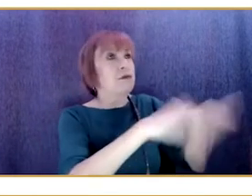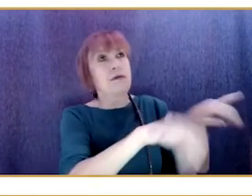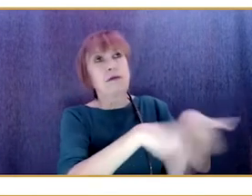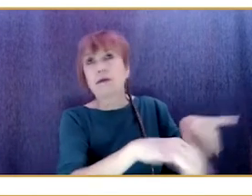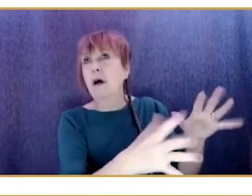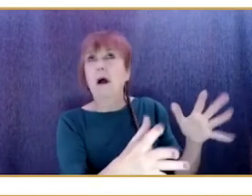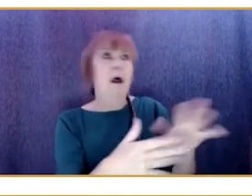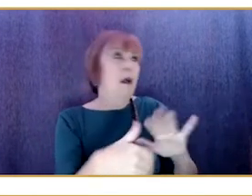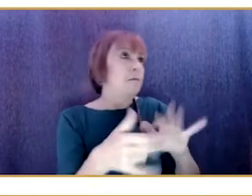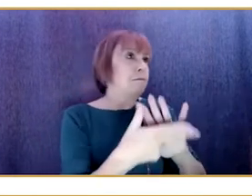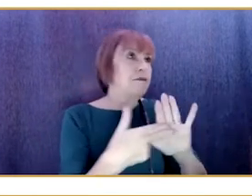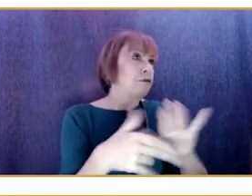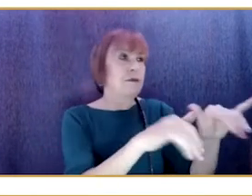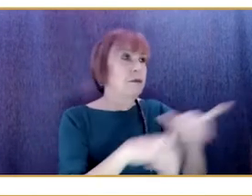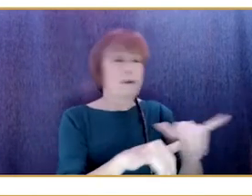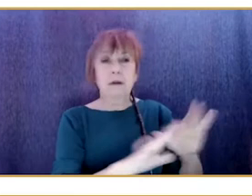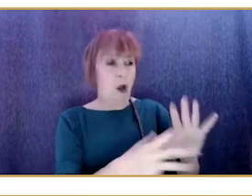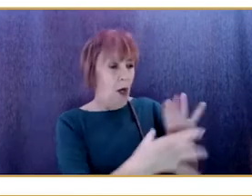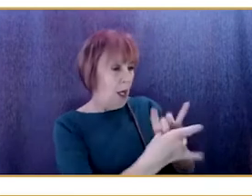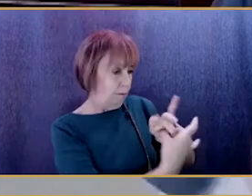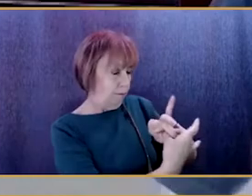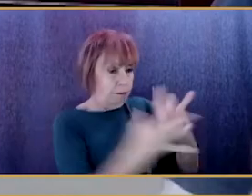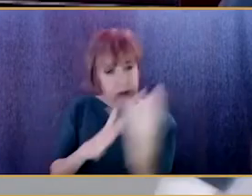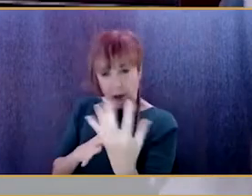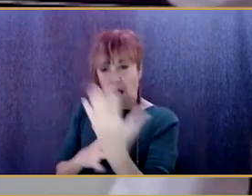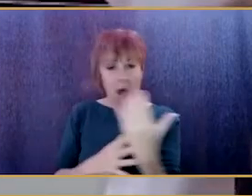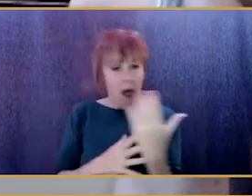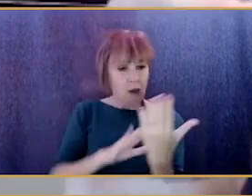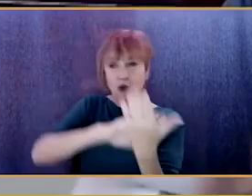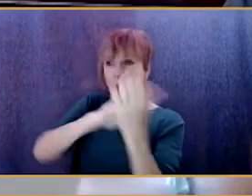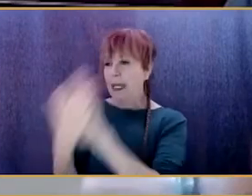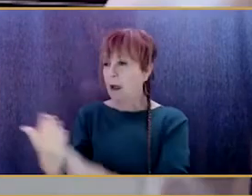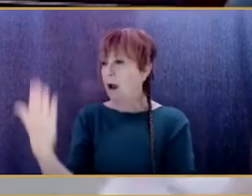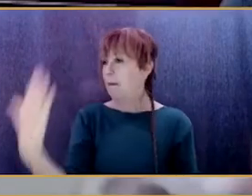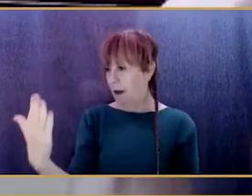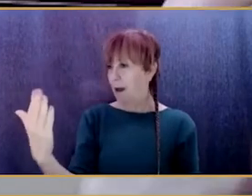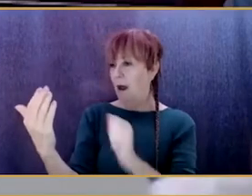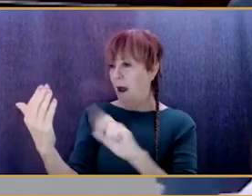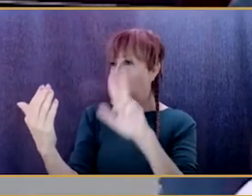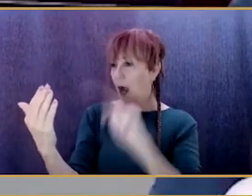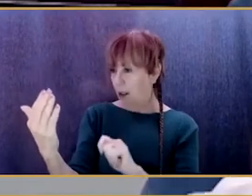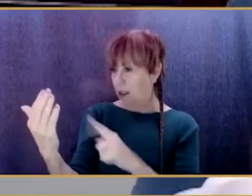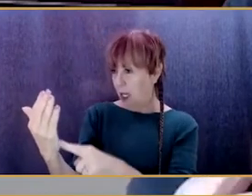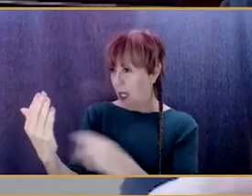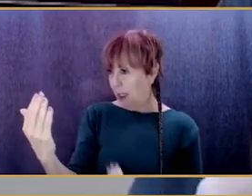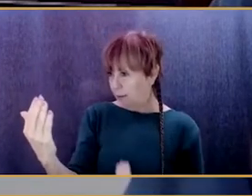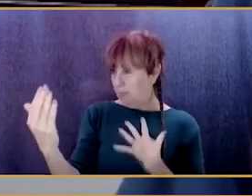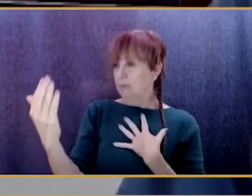oftentimes cruelly banal, bureaucratic space And removes it into this space where we are expecting